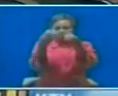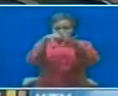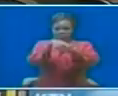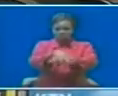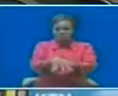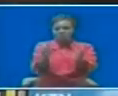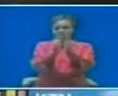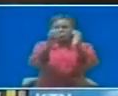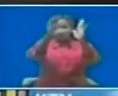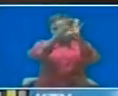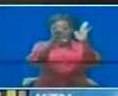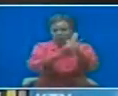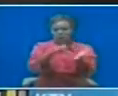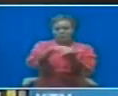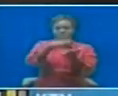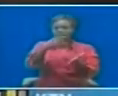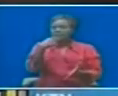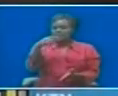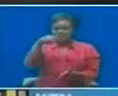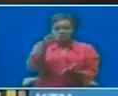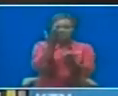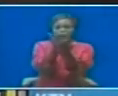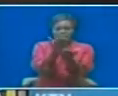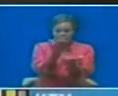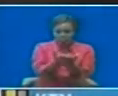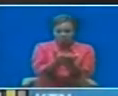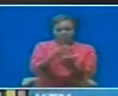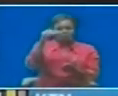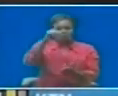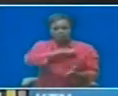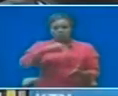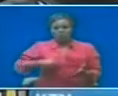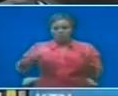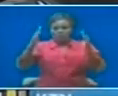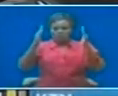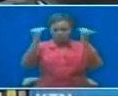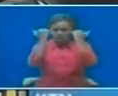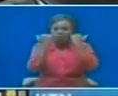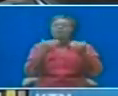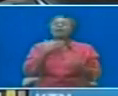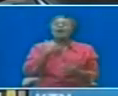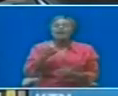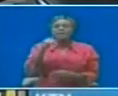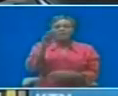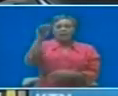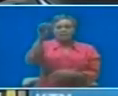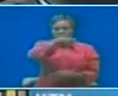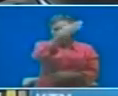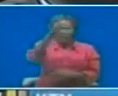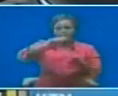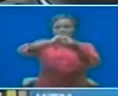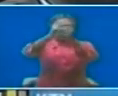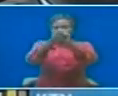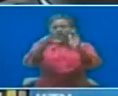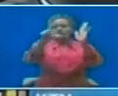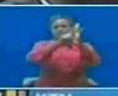statutory imperatives. In what it termed as proposals, the Supreme Court asked Parliament to review the Kenya Communications Act to